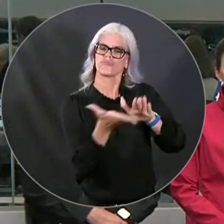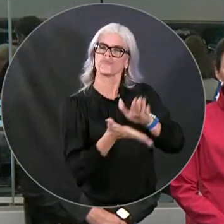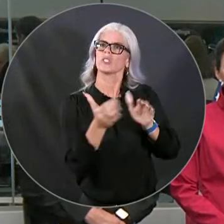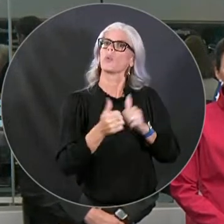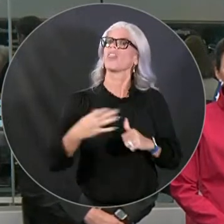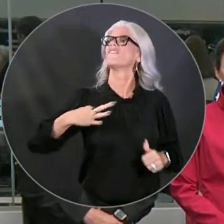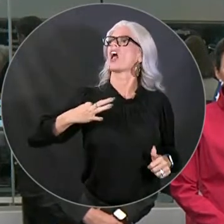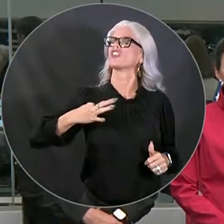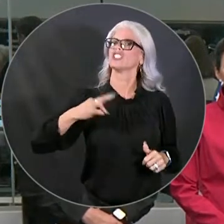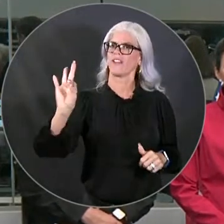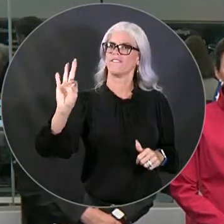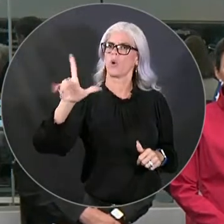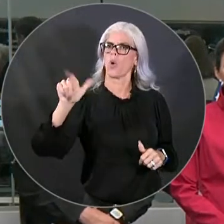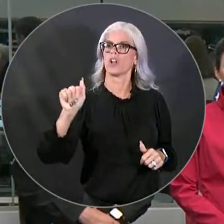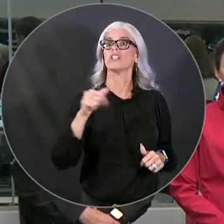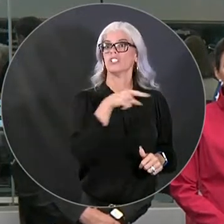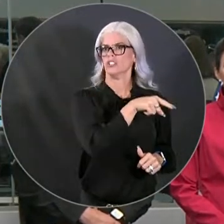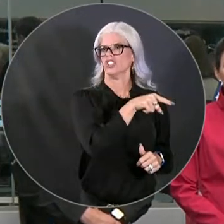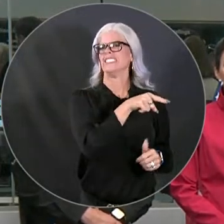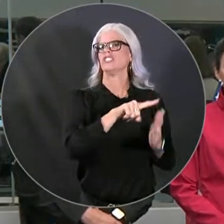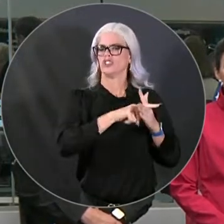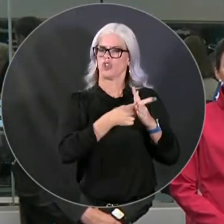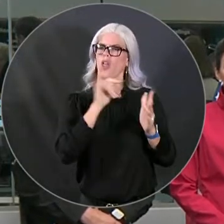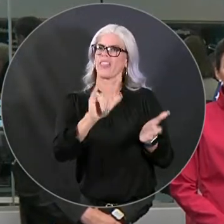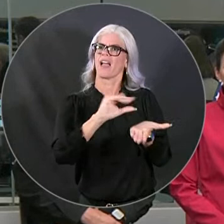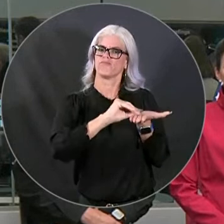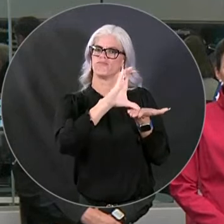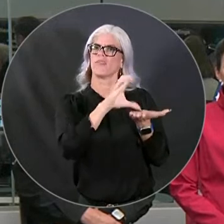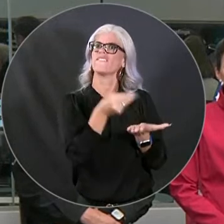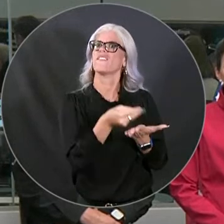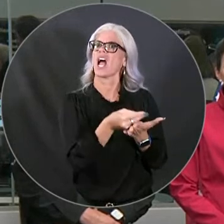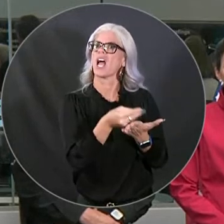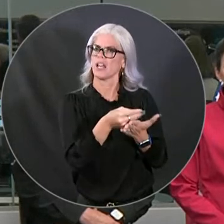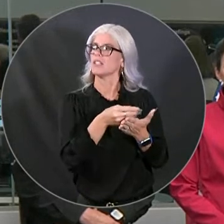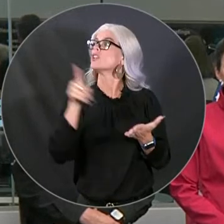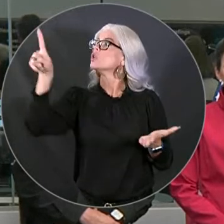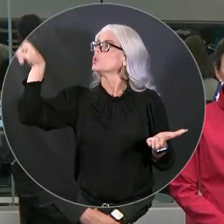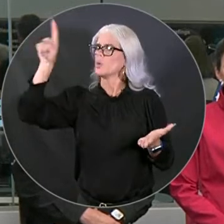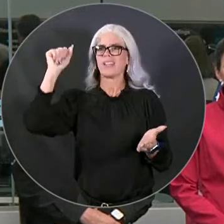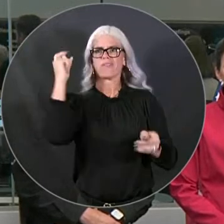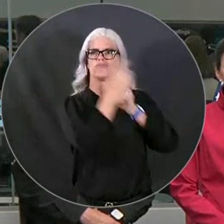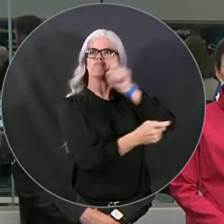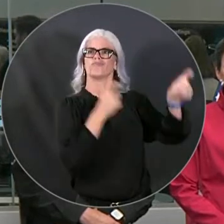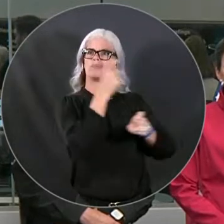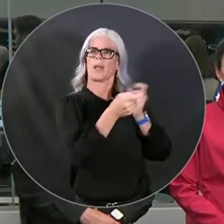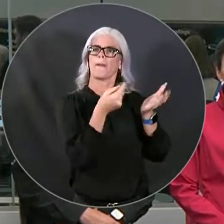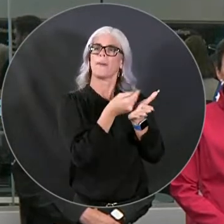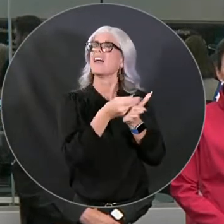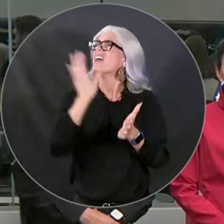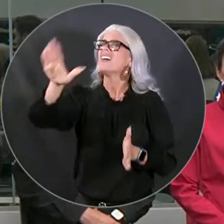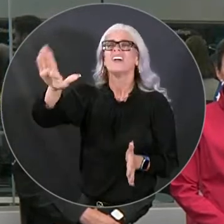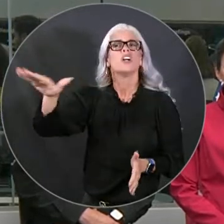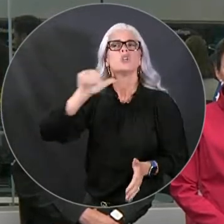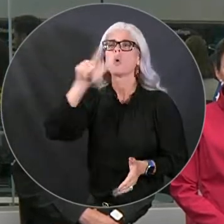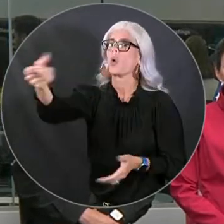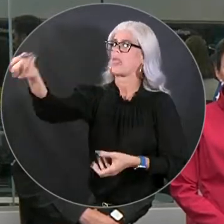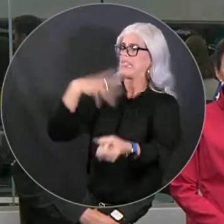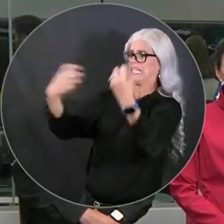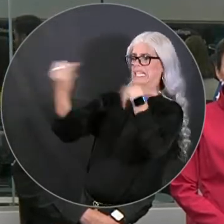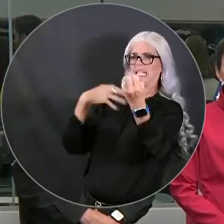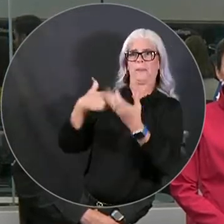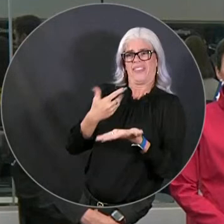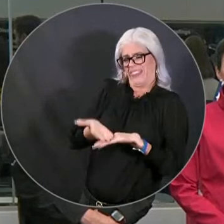can donate. It's much better to donate financially rather than sending items. We've got a lot of items, and